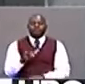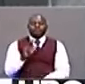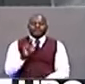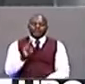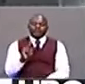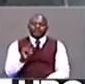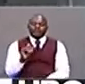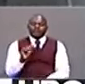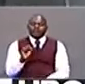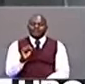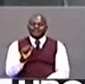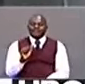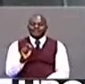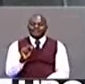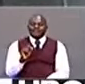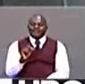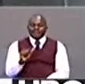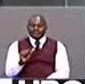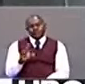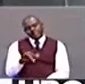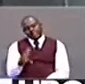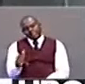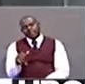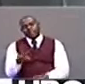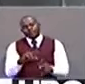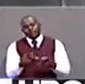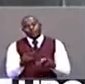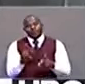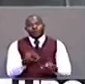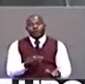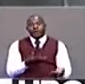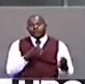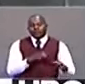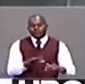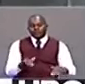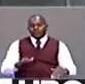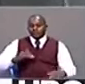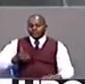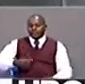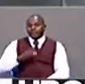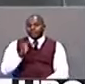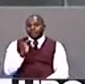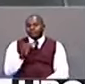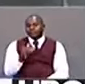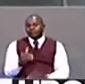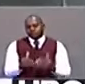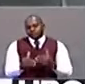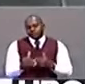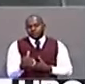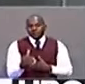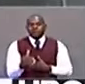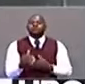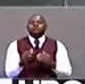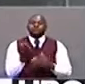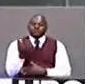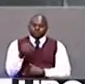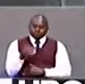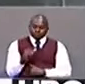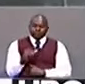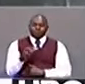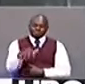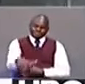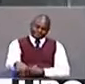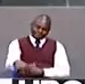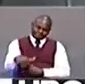went, there was another site where people had died. Madam Speaker, from then, more illegal